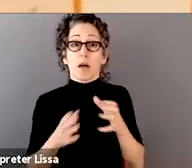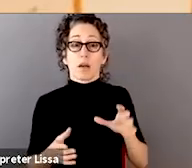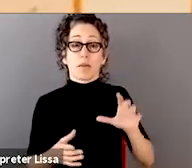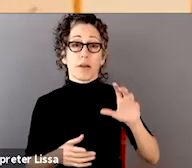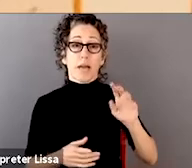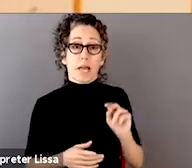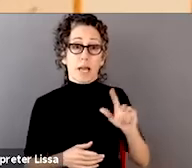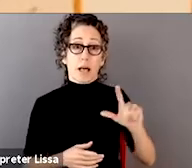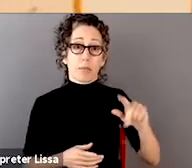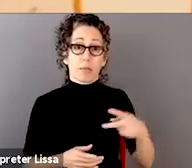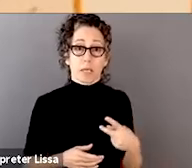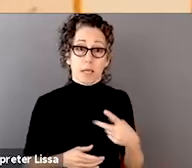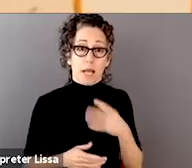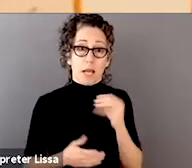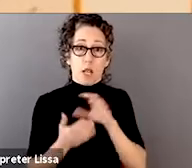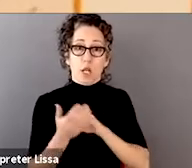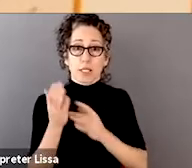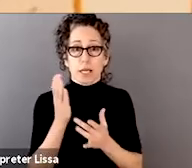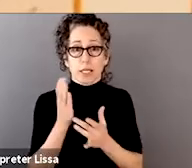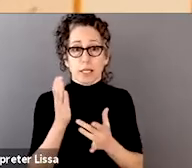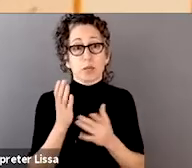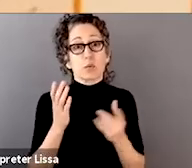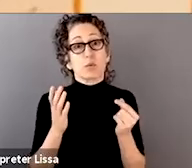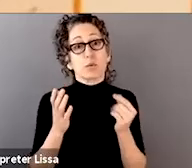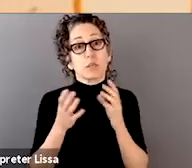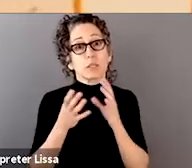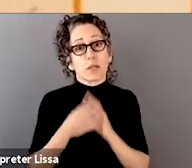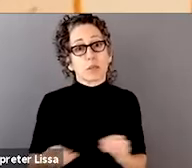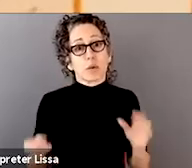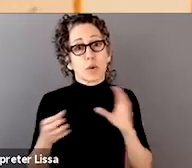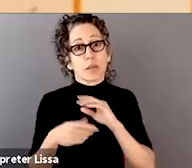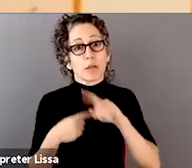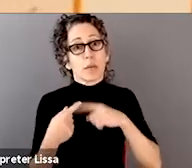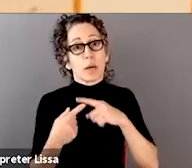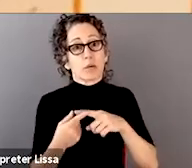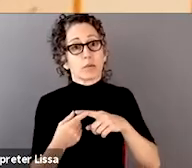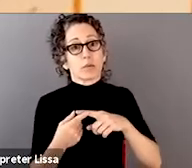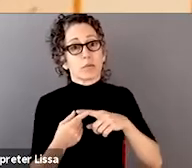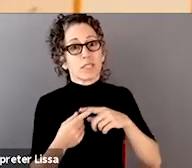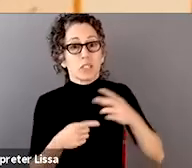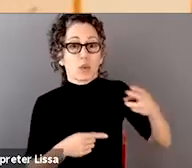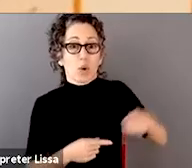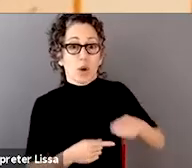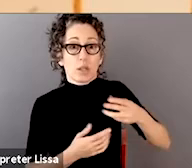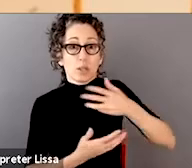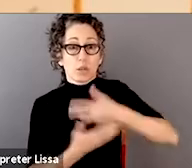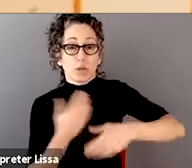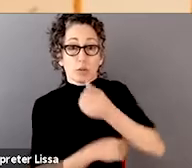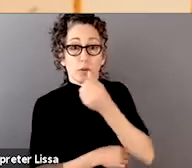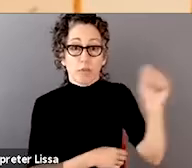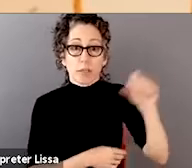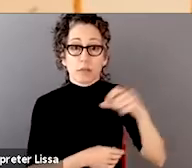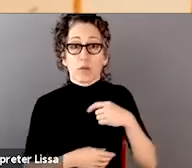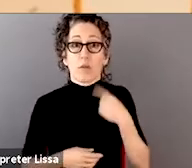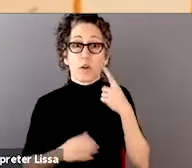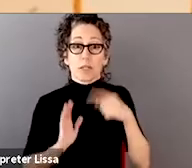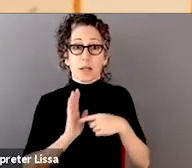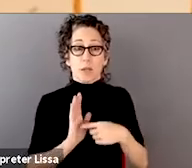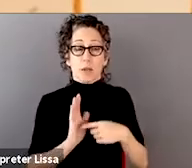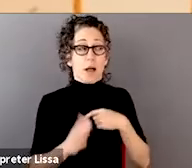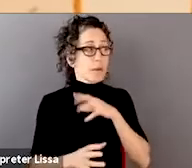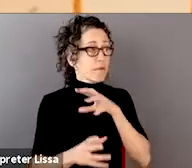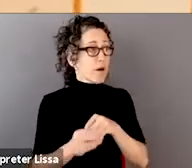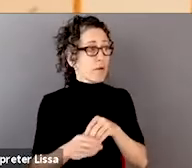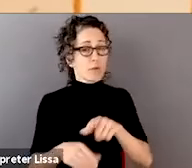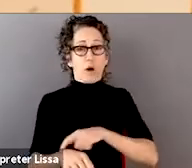learning techniques to tell stories about historical social movements. To give a specific example, I'm involved in a